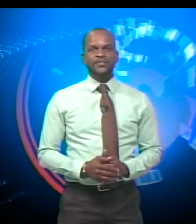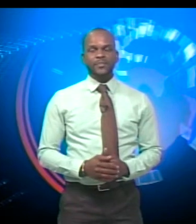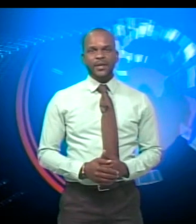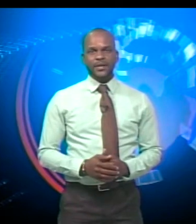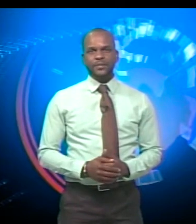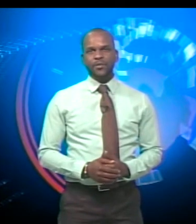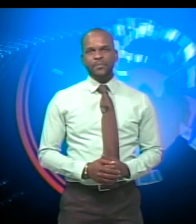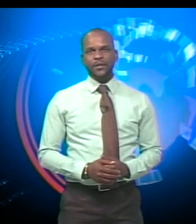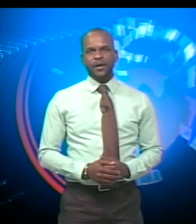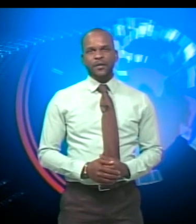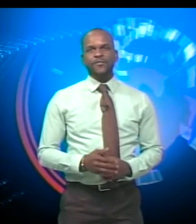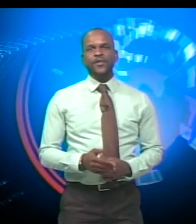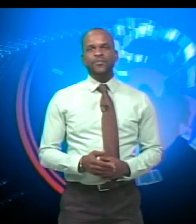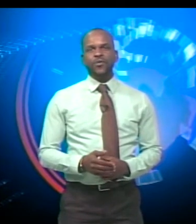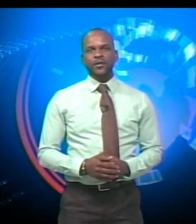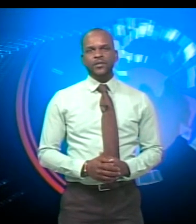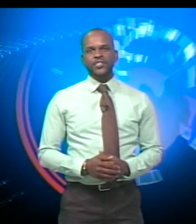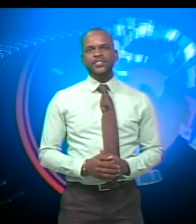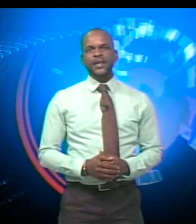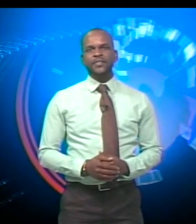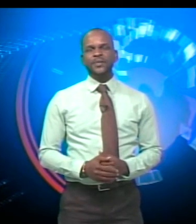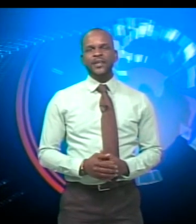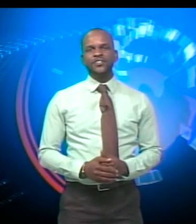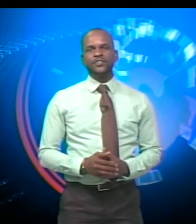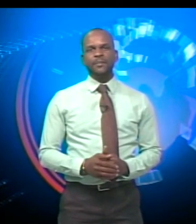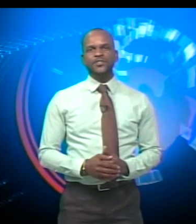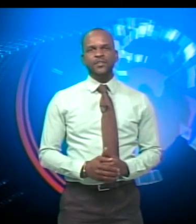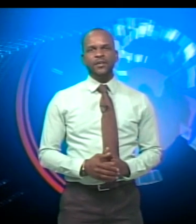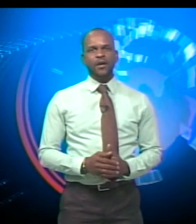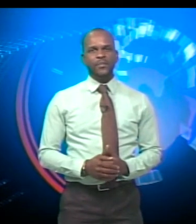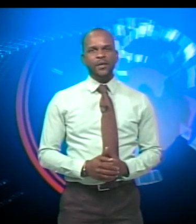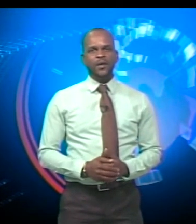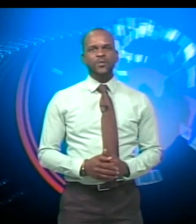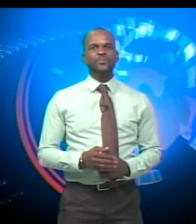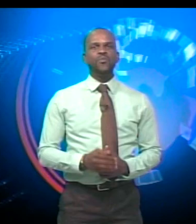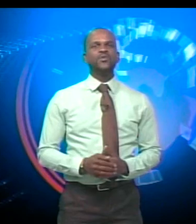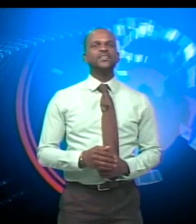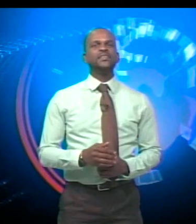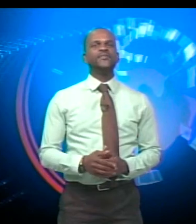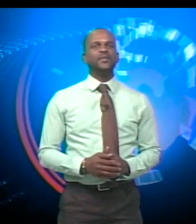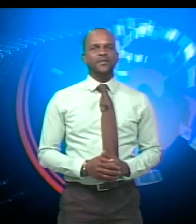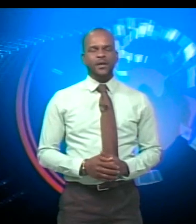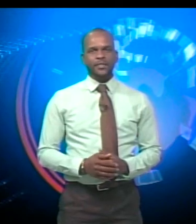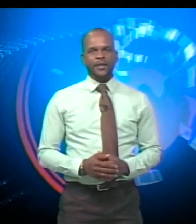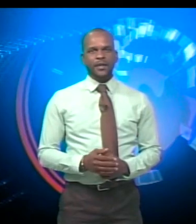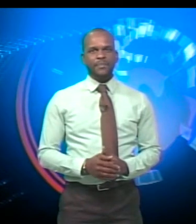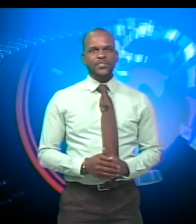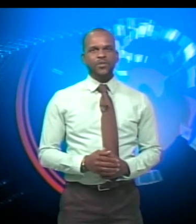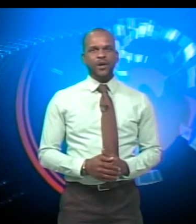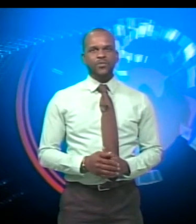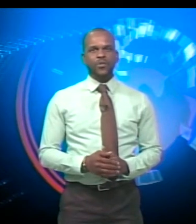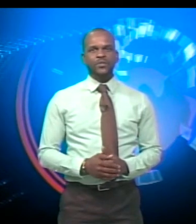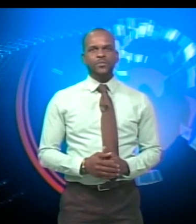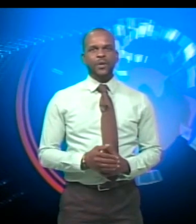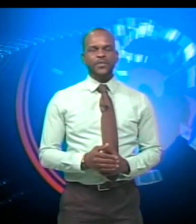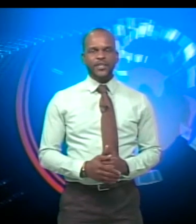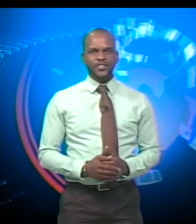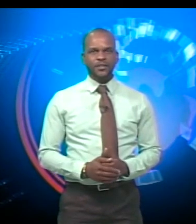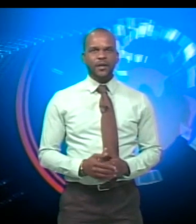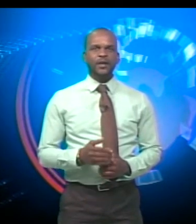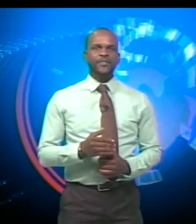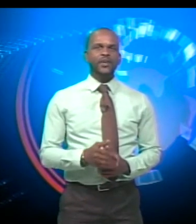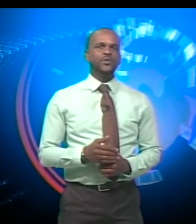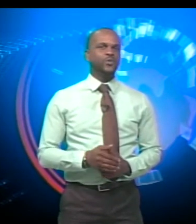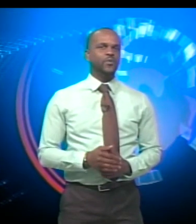right to terminate his employment. Furthermore, she said the potential damage to the economy was more significant than the damage to Dr. Worrell's